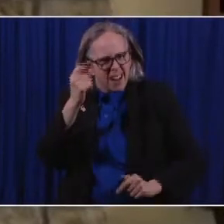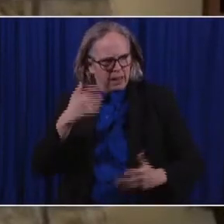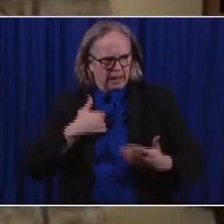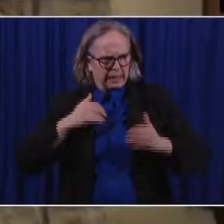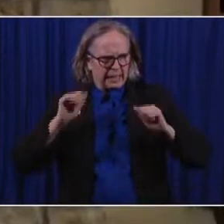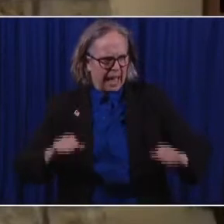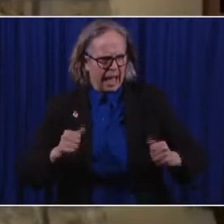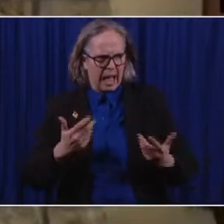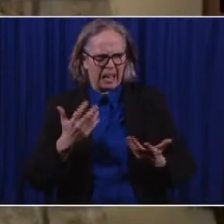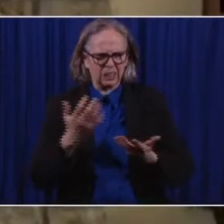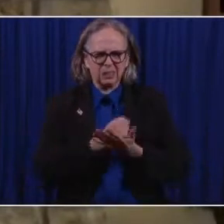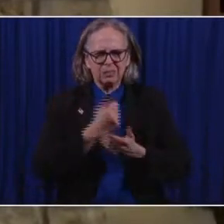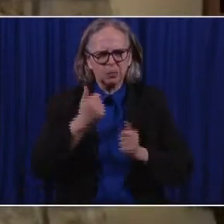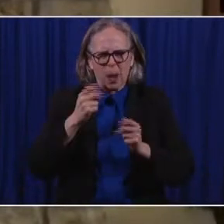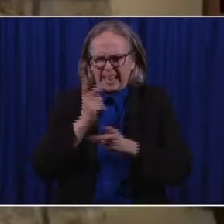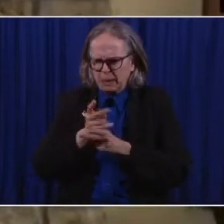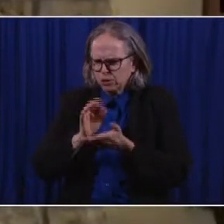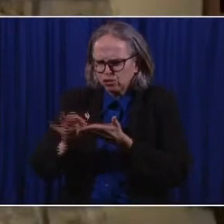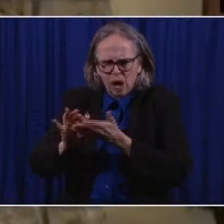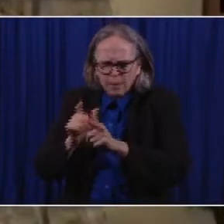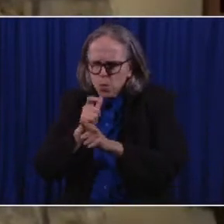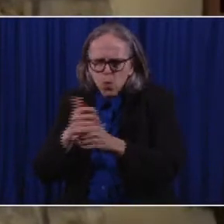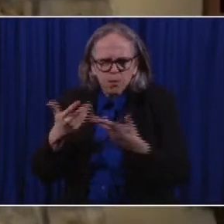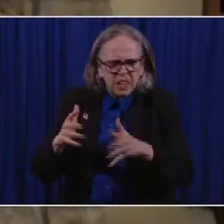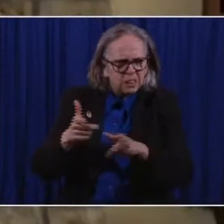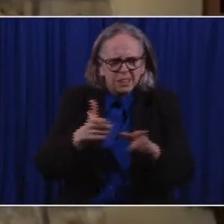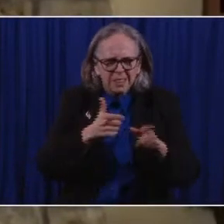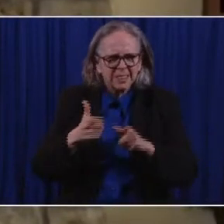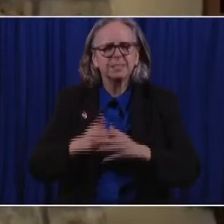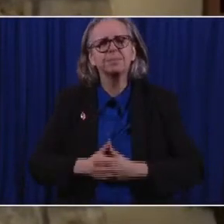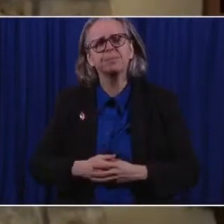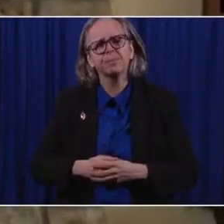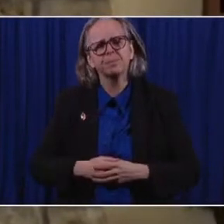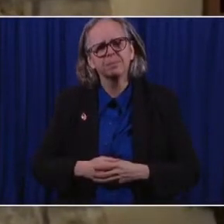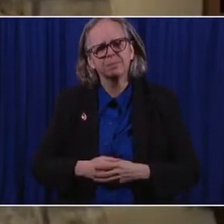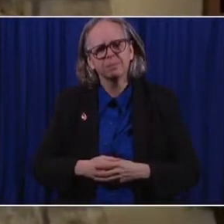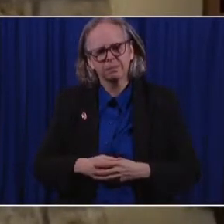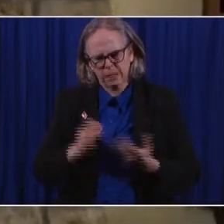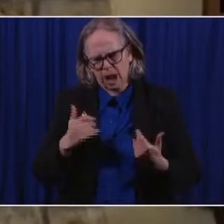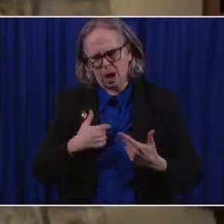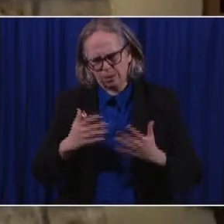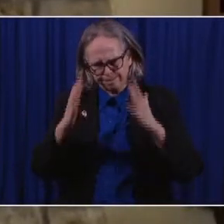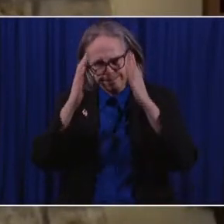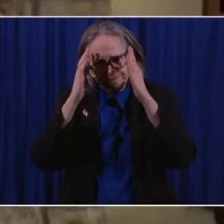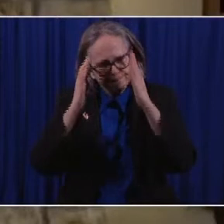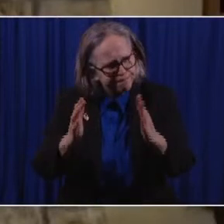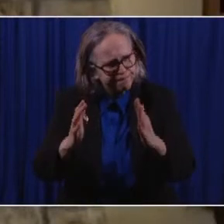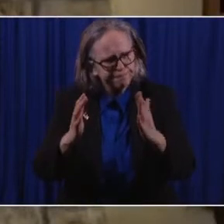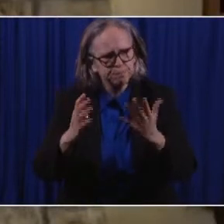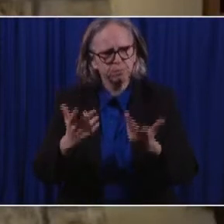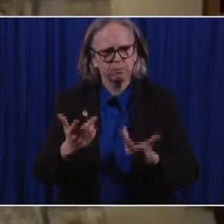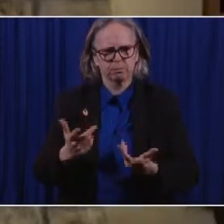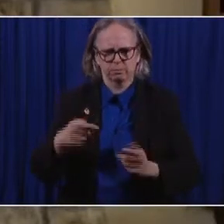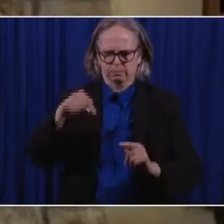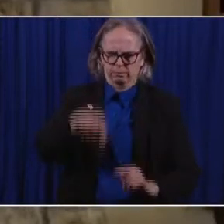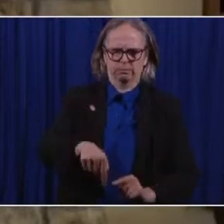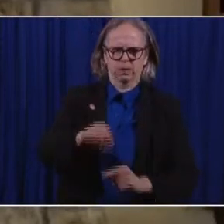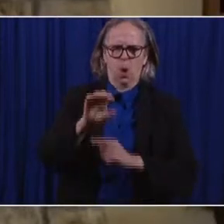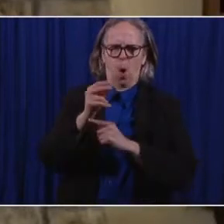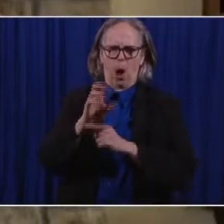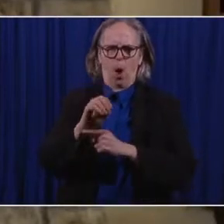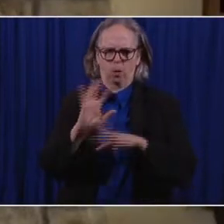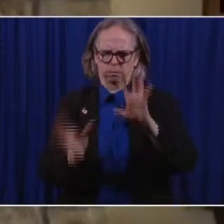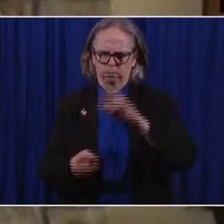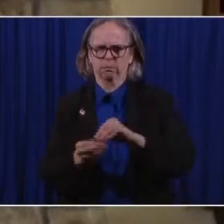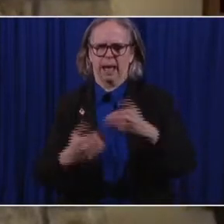our team has been only looking at what is in Ohio. So when it comes in, when the nursing home draws it down out of